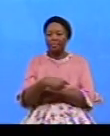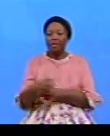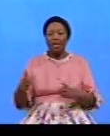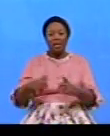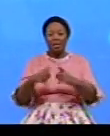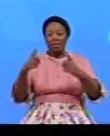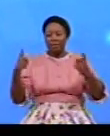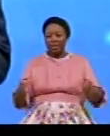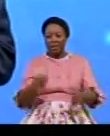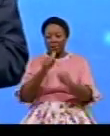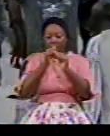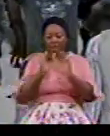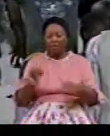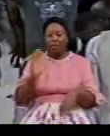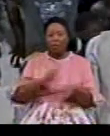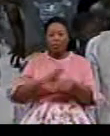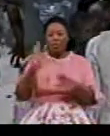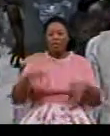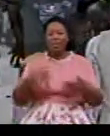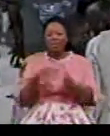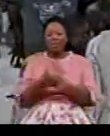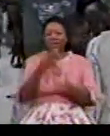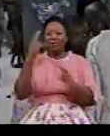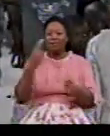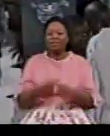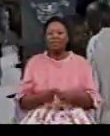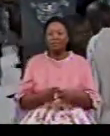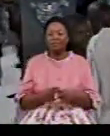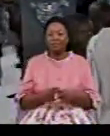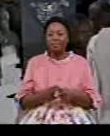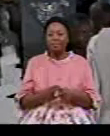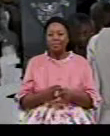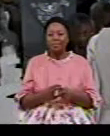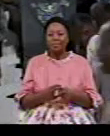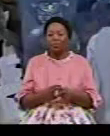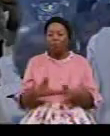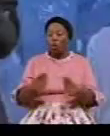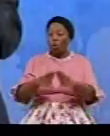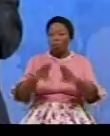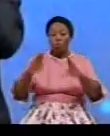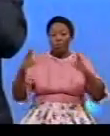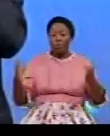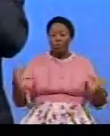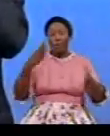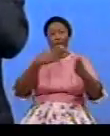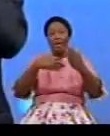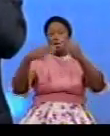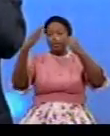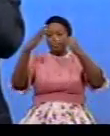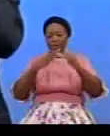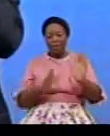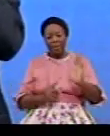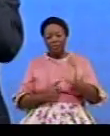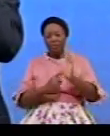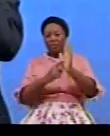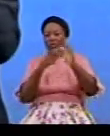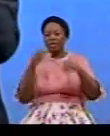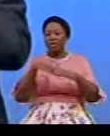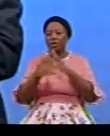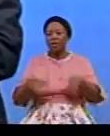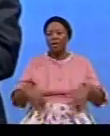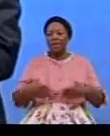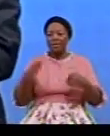us by the word of the Father. He says, this heaven my son in your life,